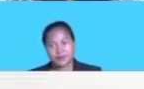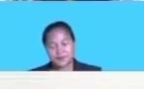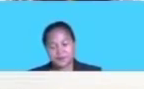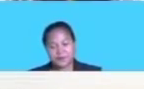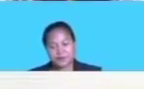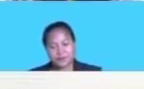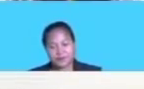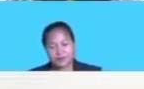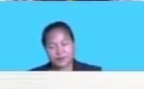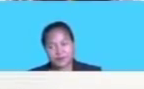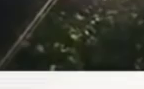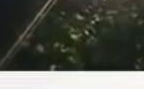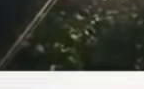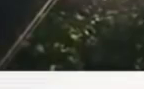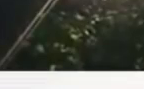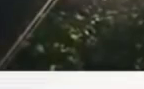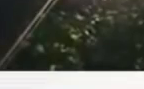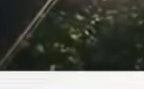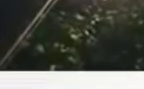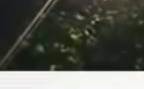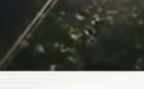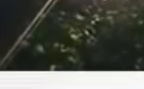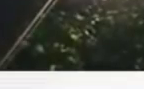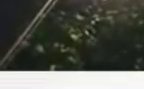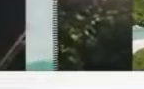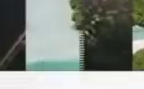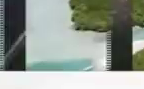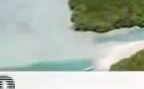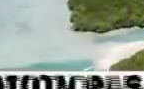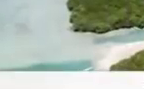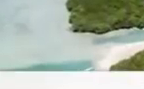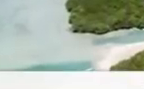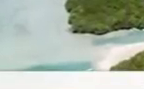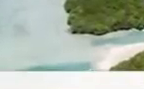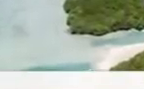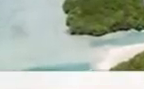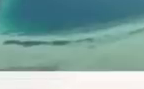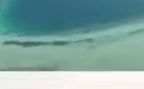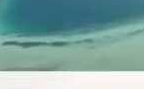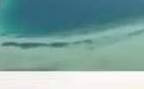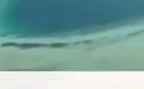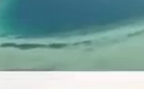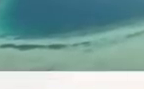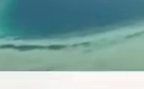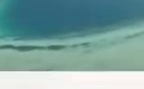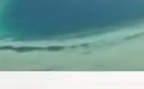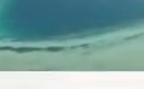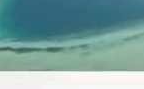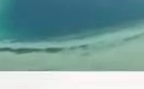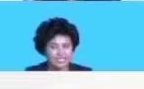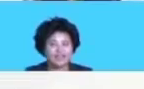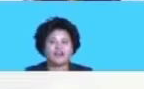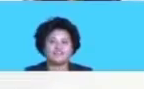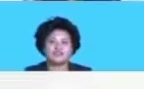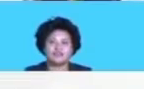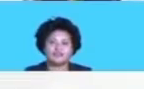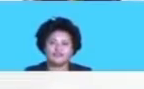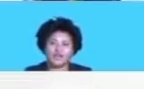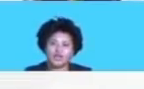news tonight, Speaker tells MPs respect the arms of state. Lease distribution to personal accounts to be